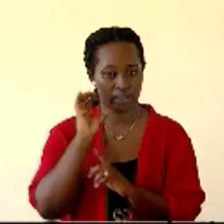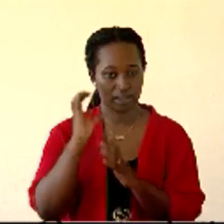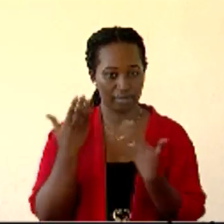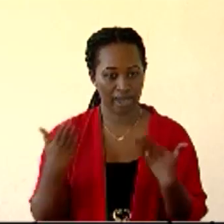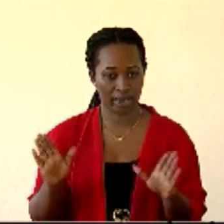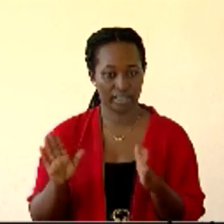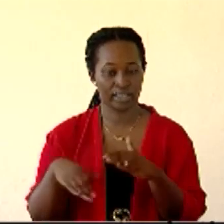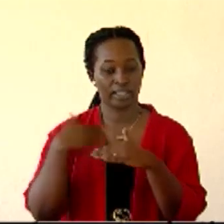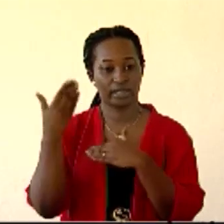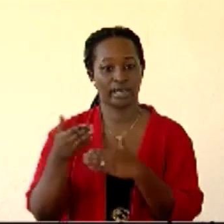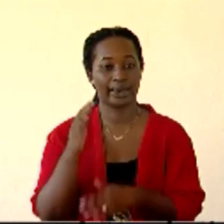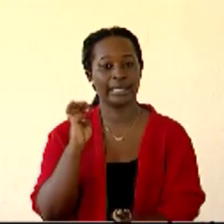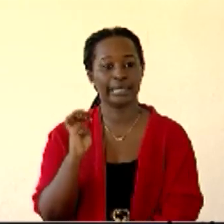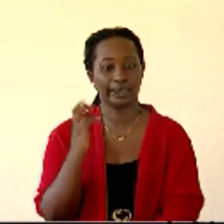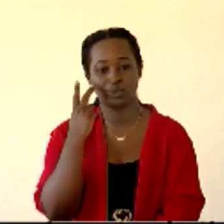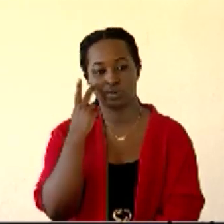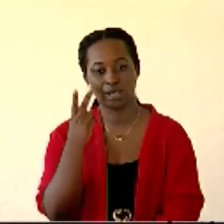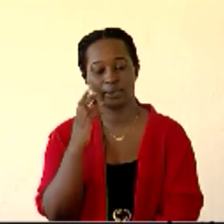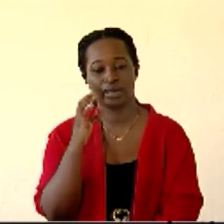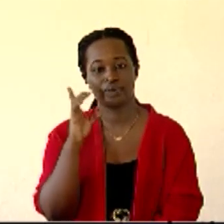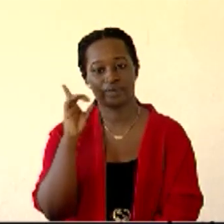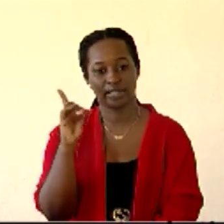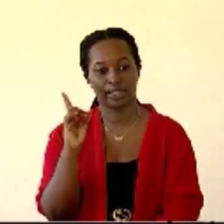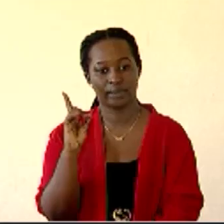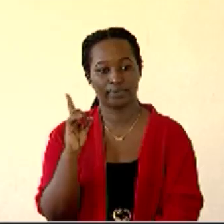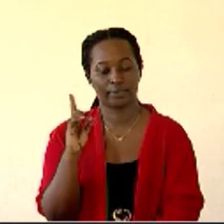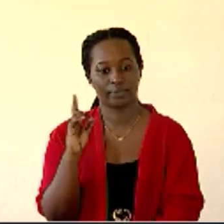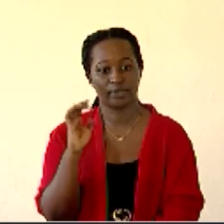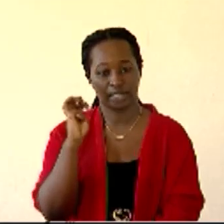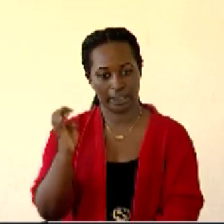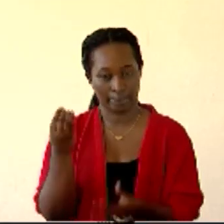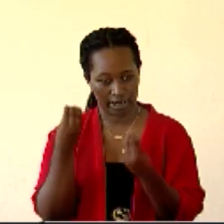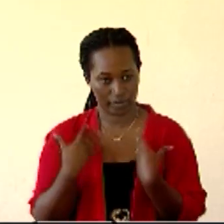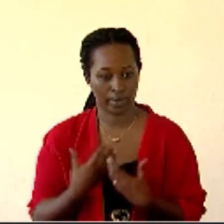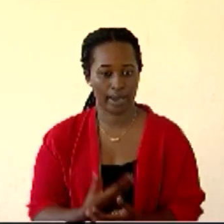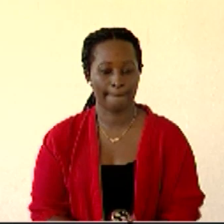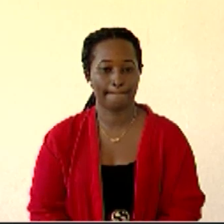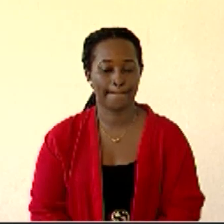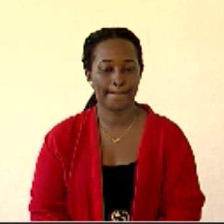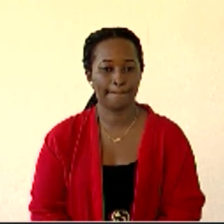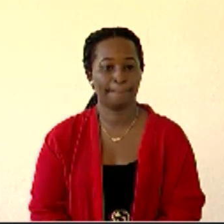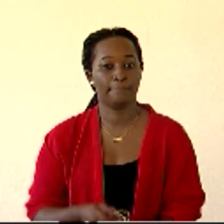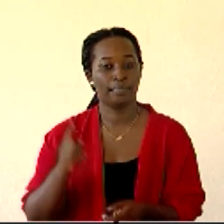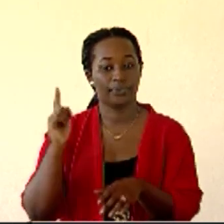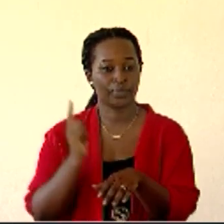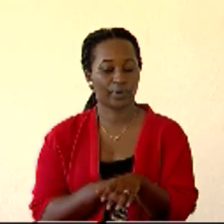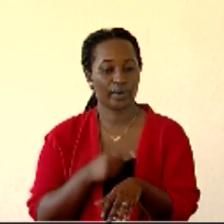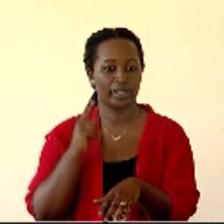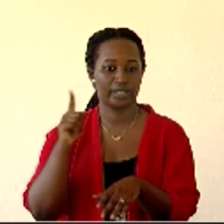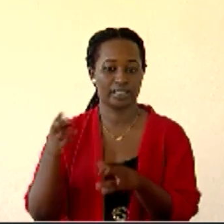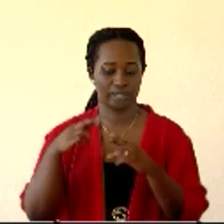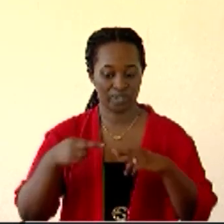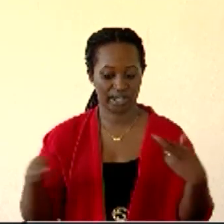E, A, B, C, D. So the E is given. So when this one was